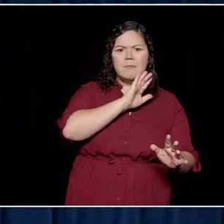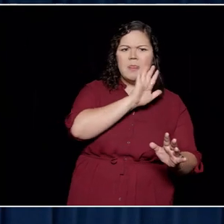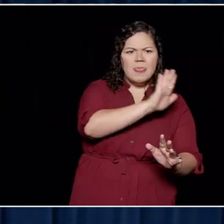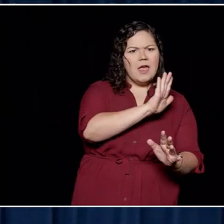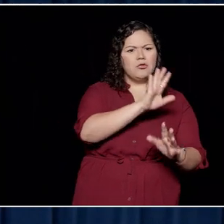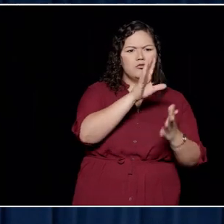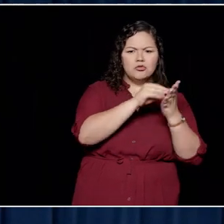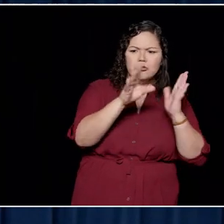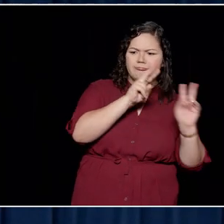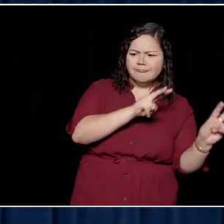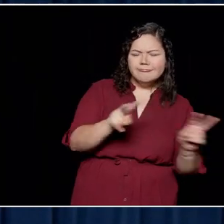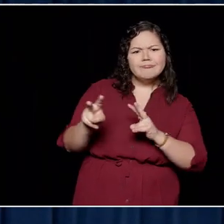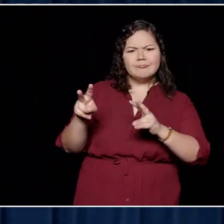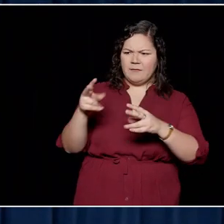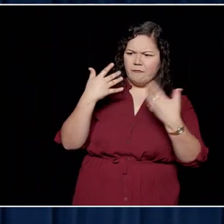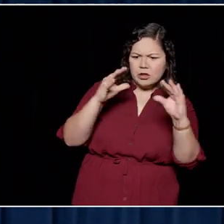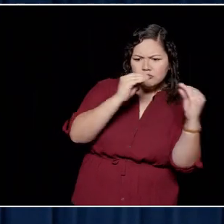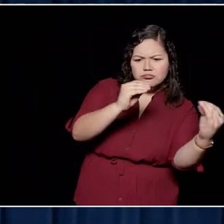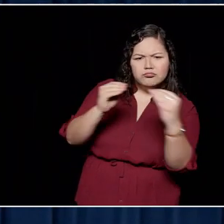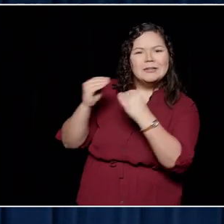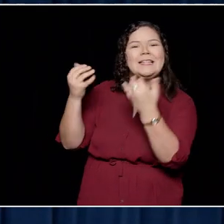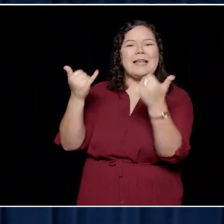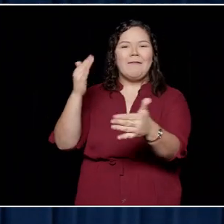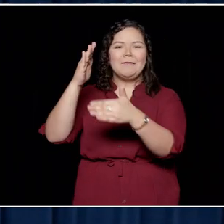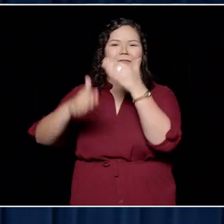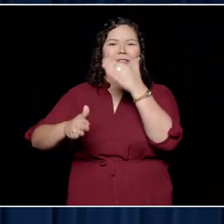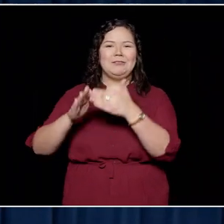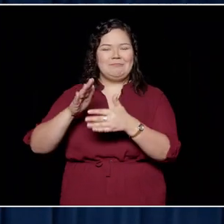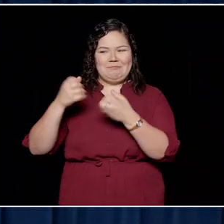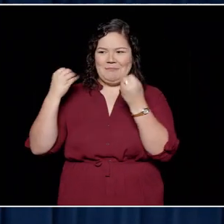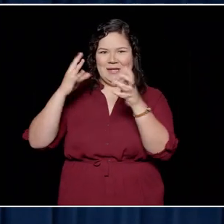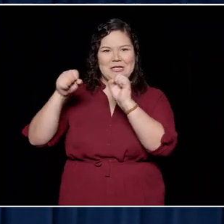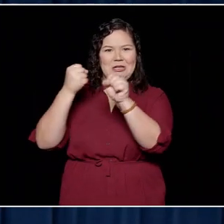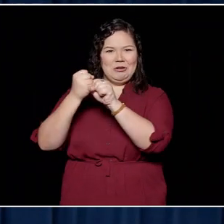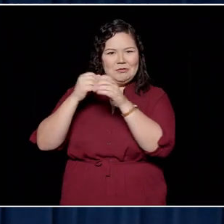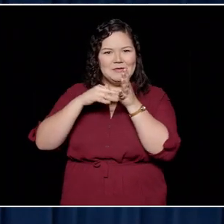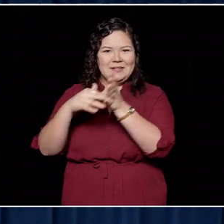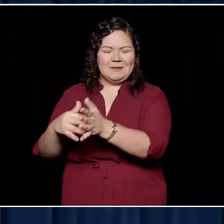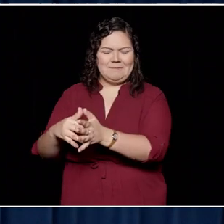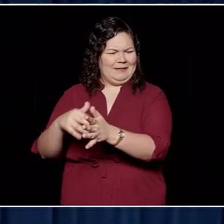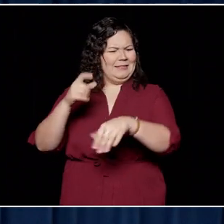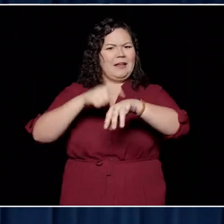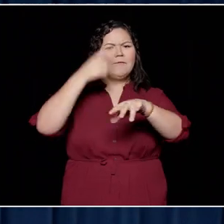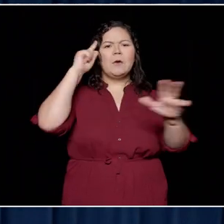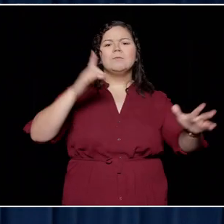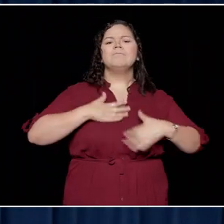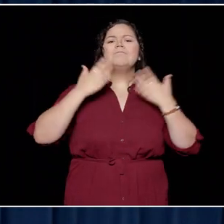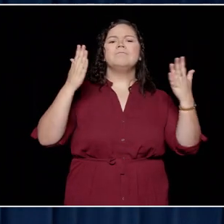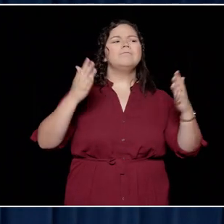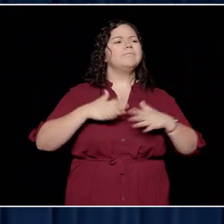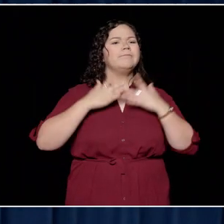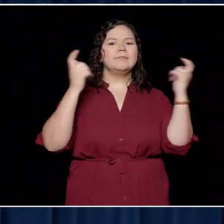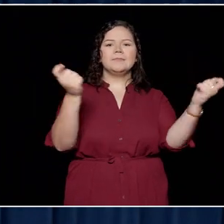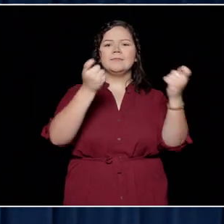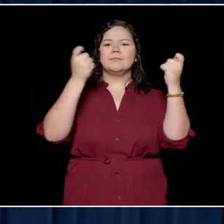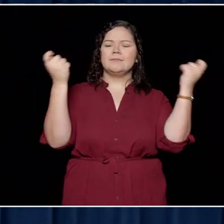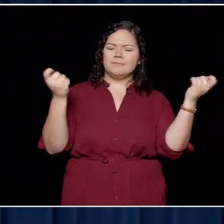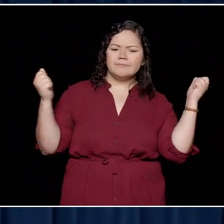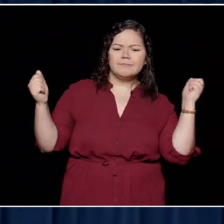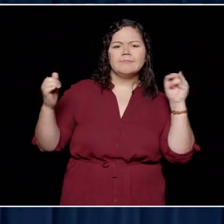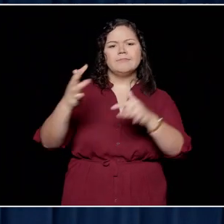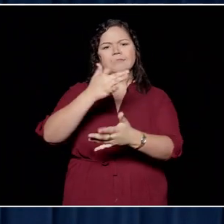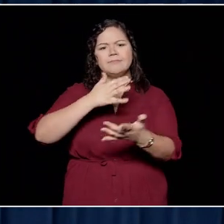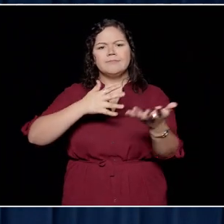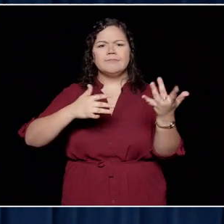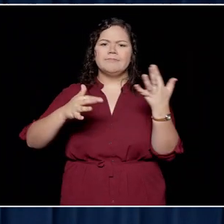complete their years of study. It is a time of joy, a time of celebration, and a time to come together